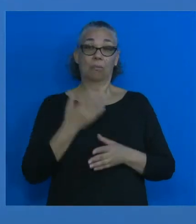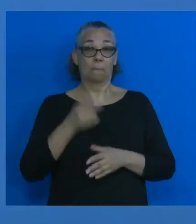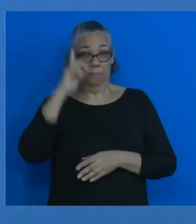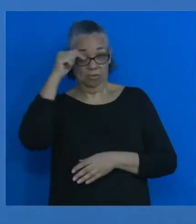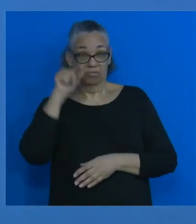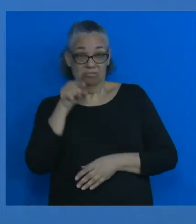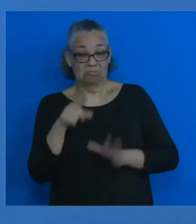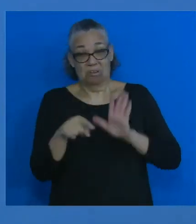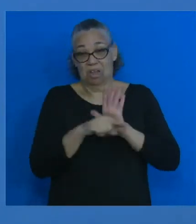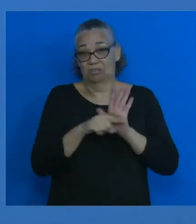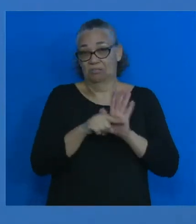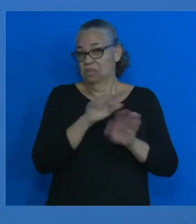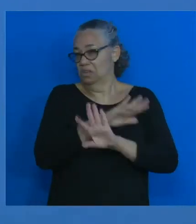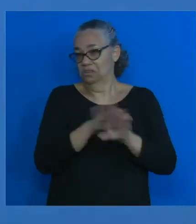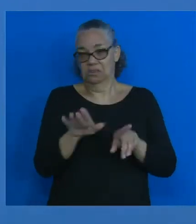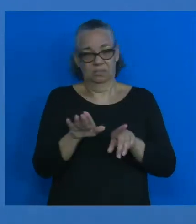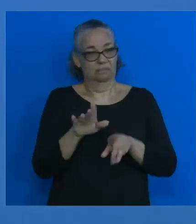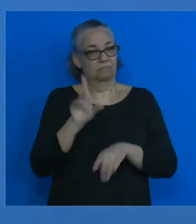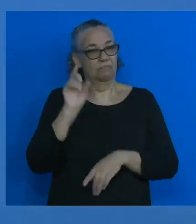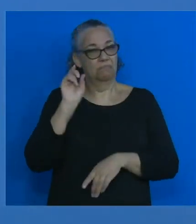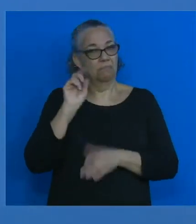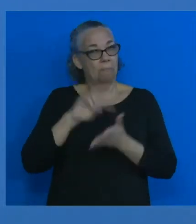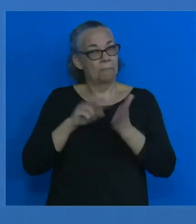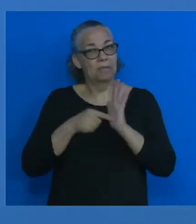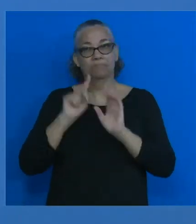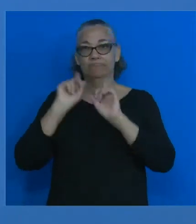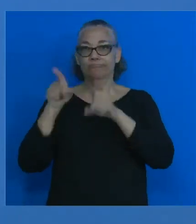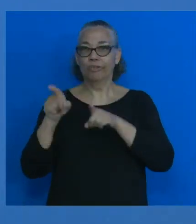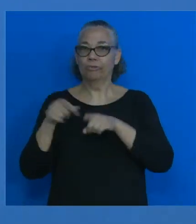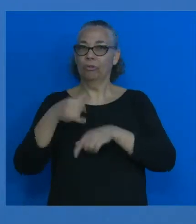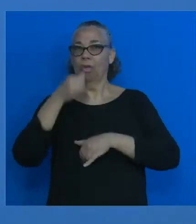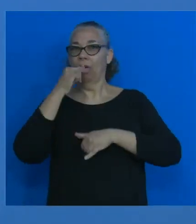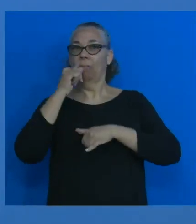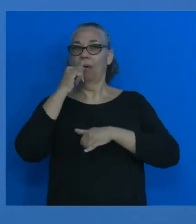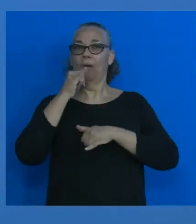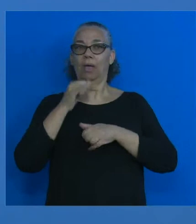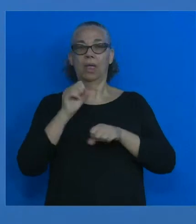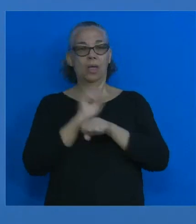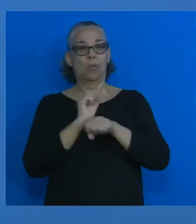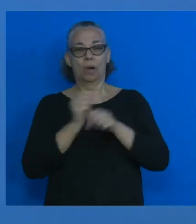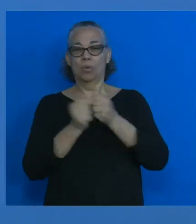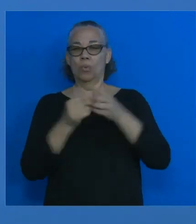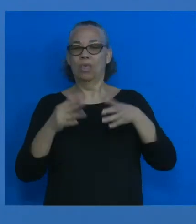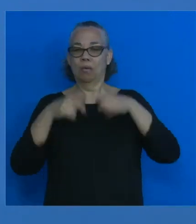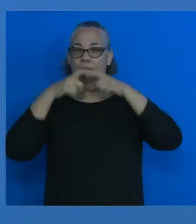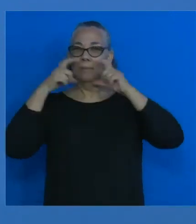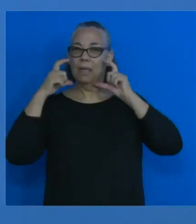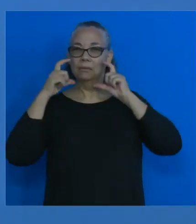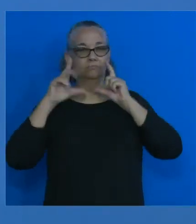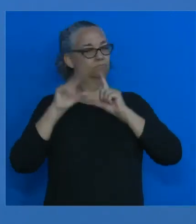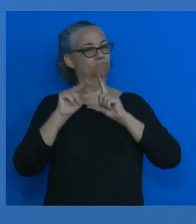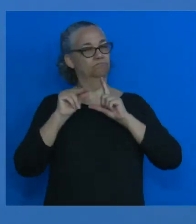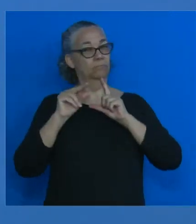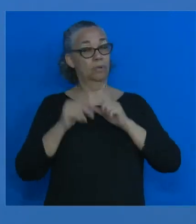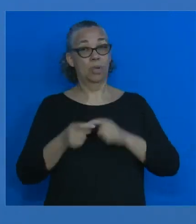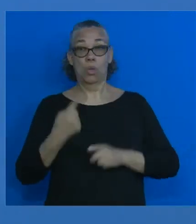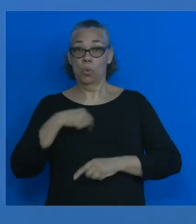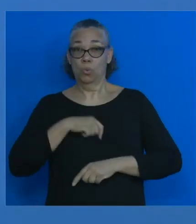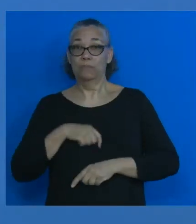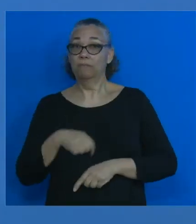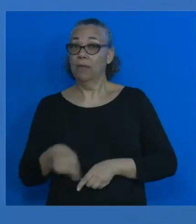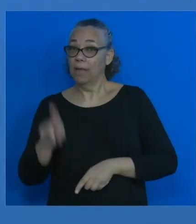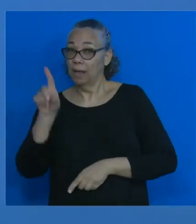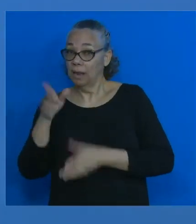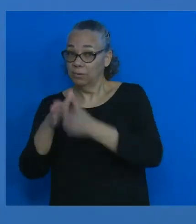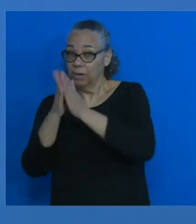does not mean that you can go to the bar to work and work without a mask. We have asked the police to adopt